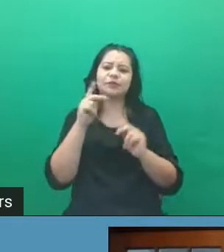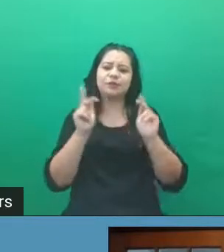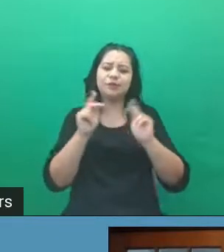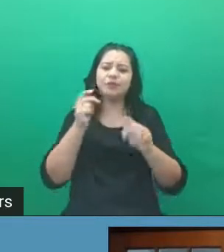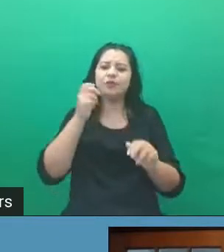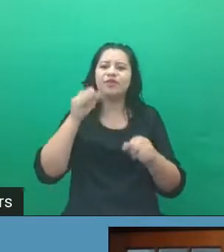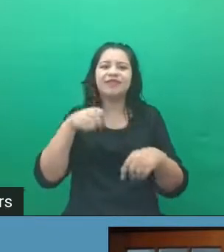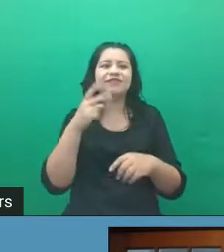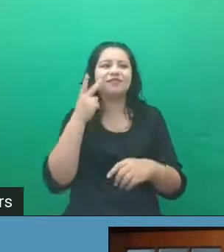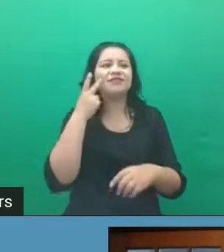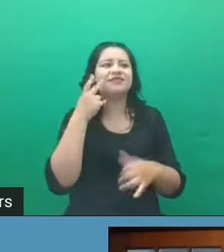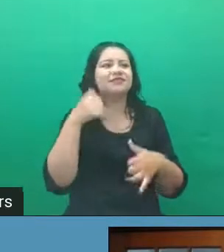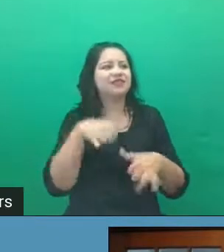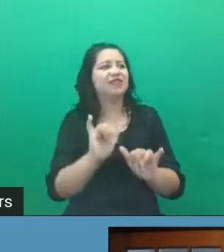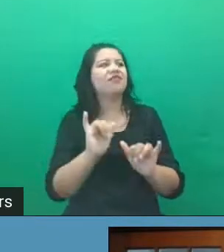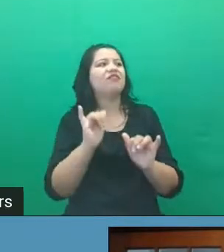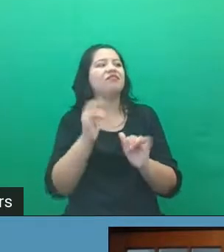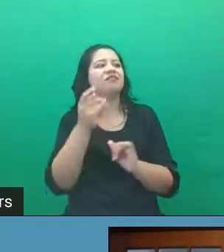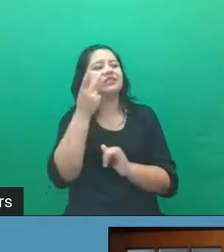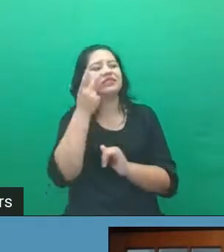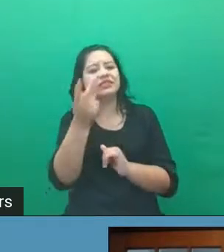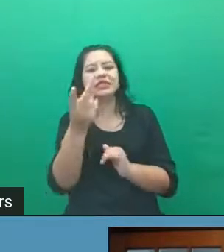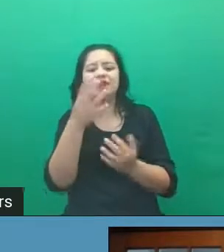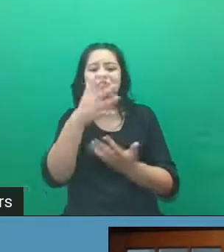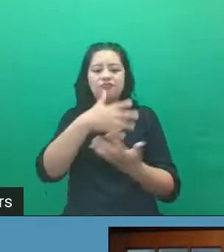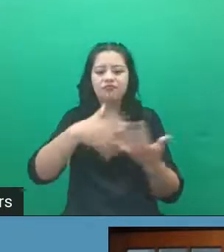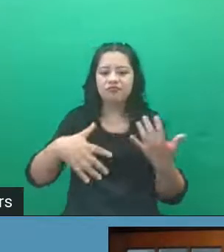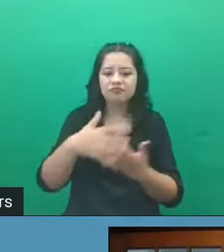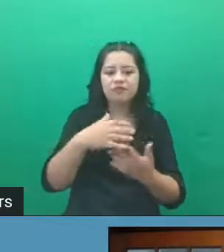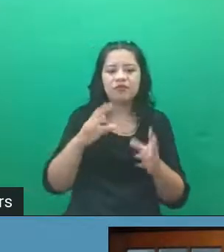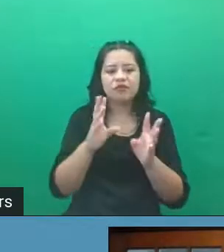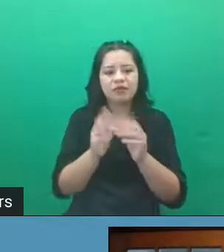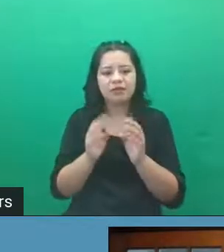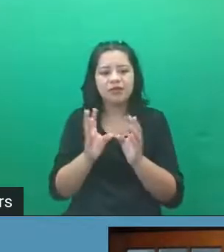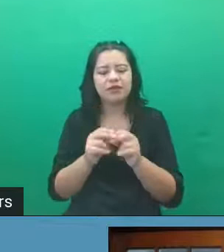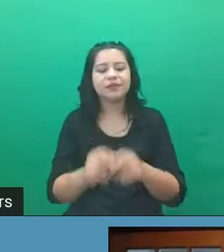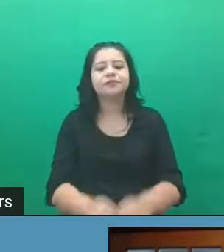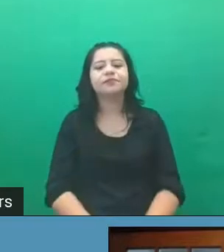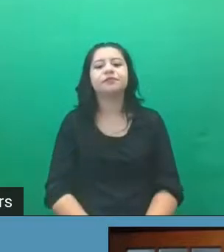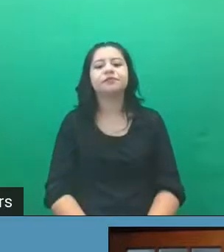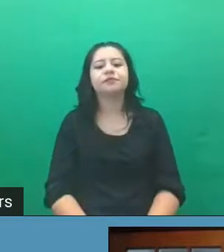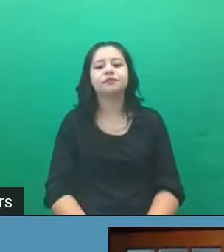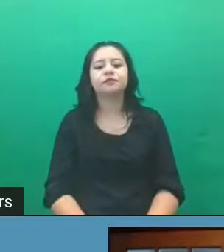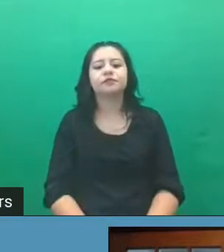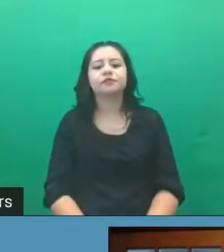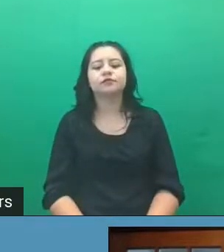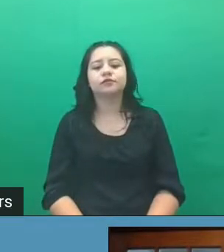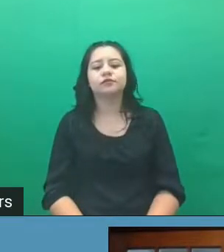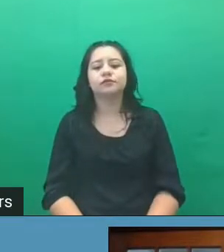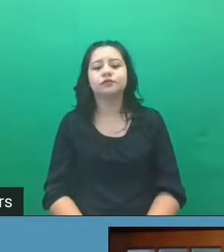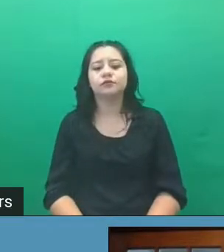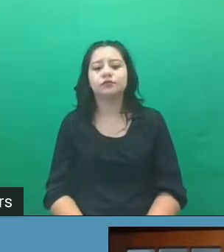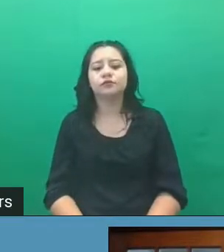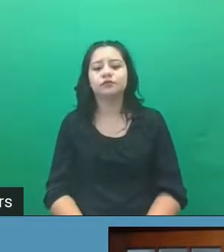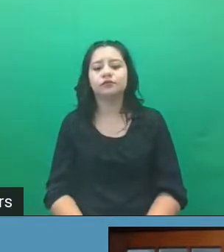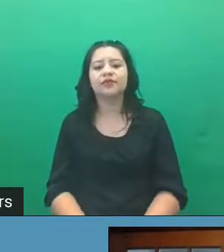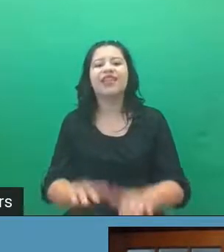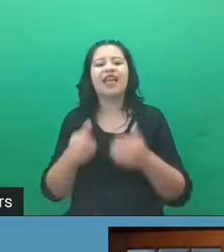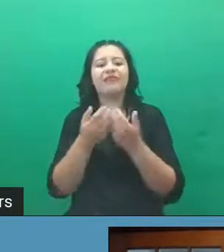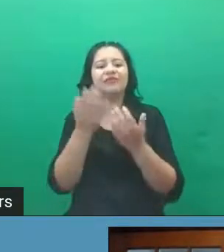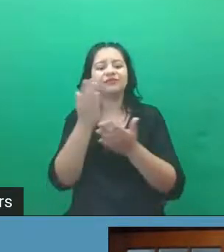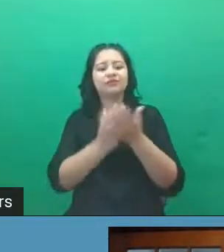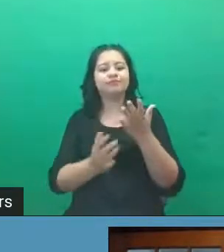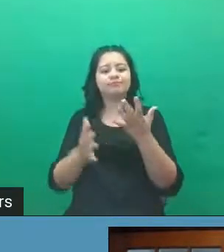that is hybrid. Well, now playing on what you just said about having some